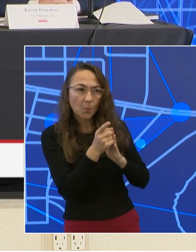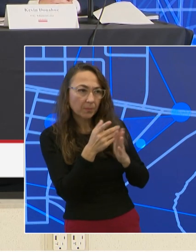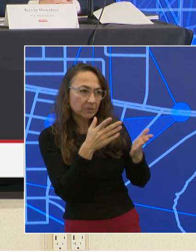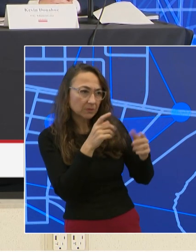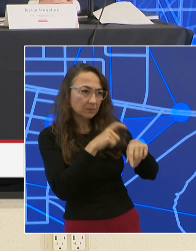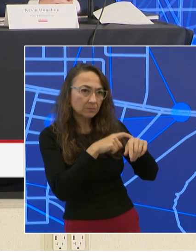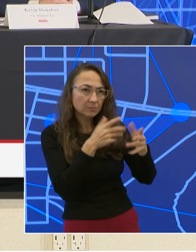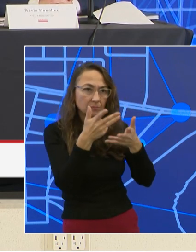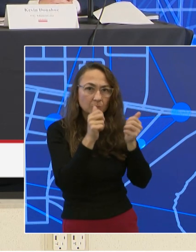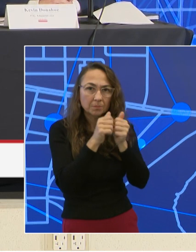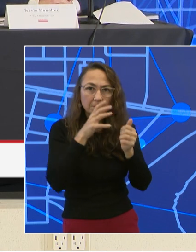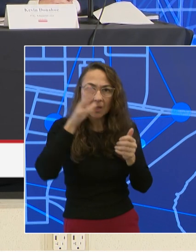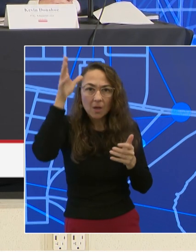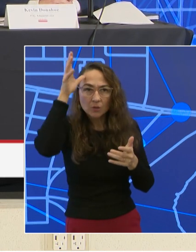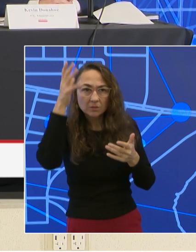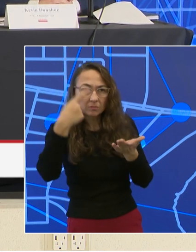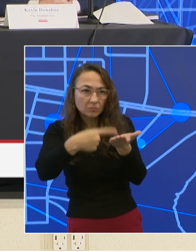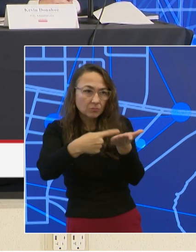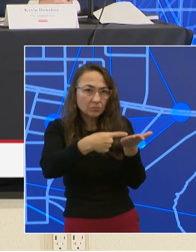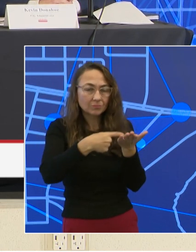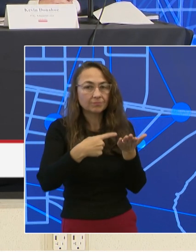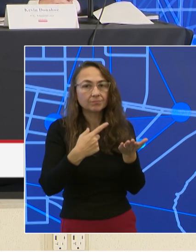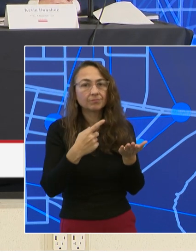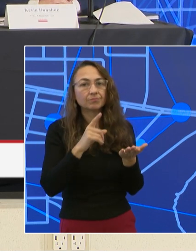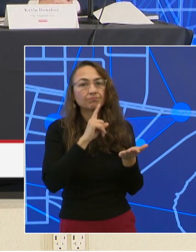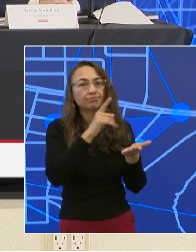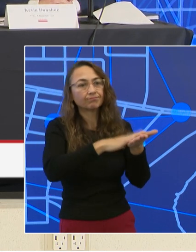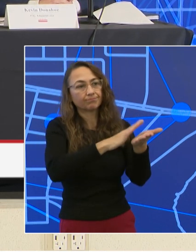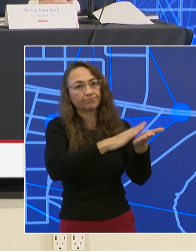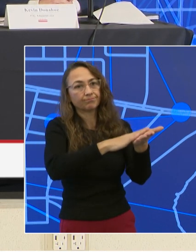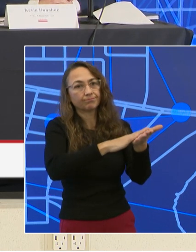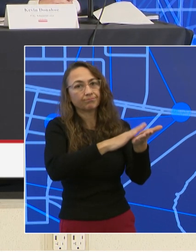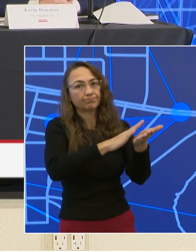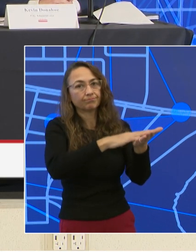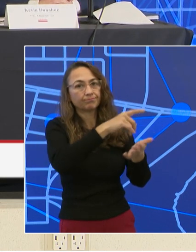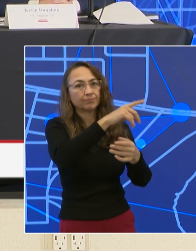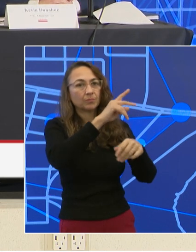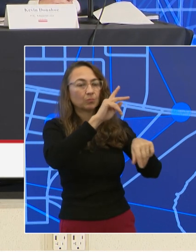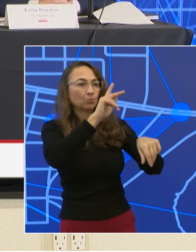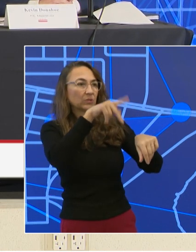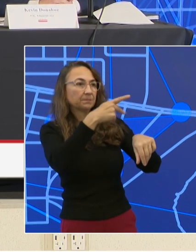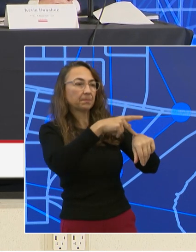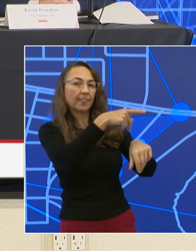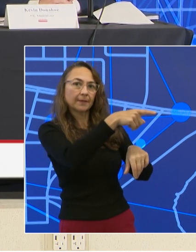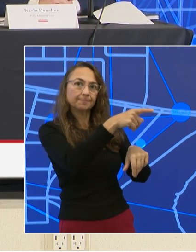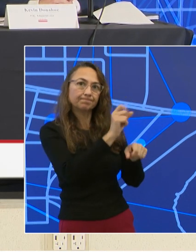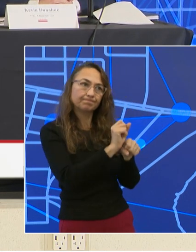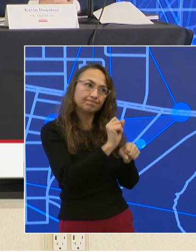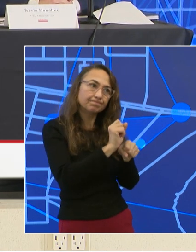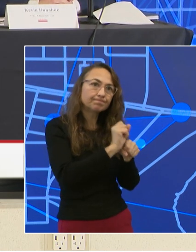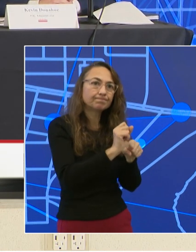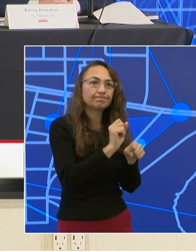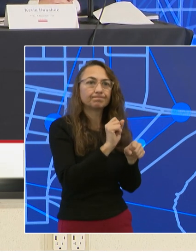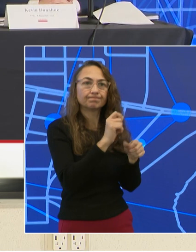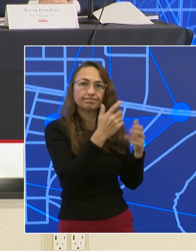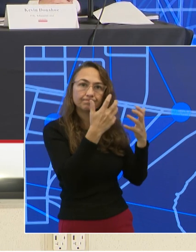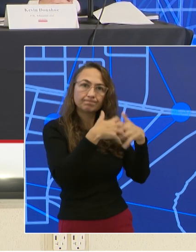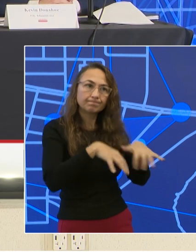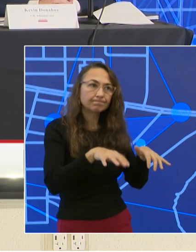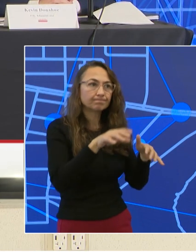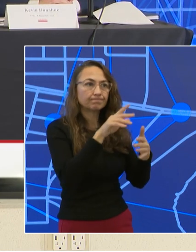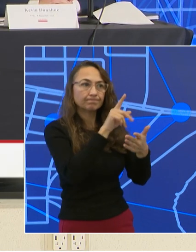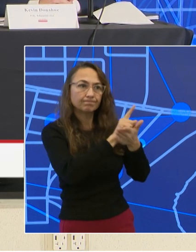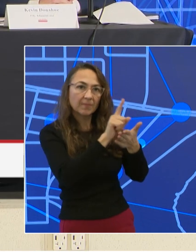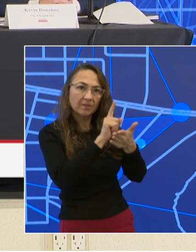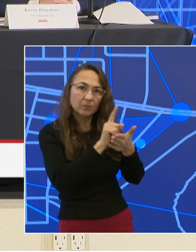do applaud our principals who have been very engaged on a bi-weekly basis, if not a weekly basis, with meeting with